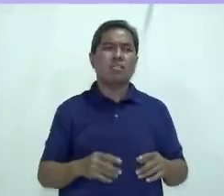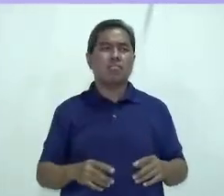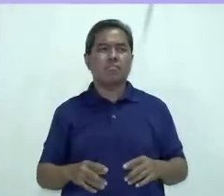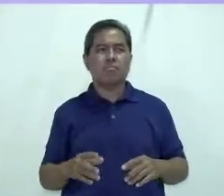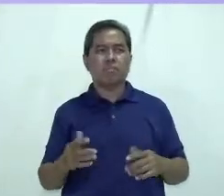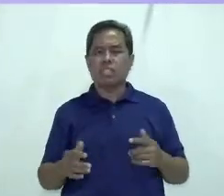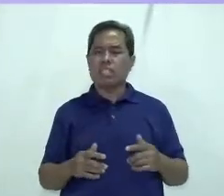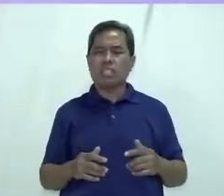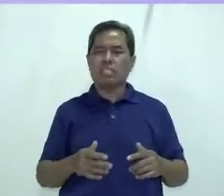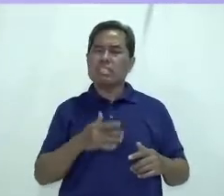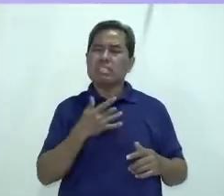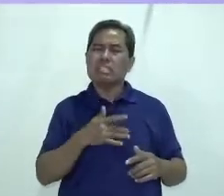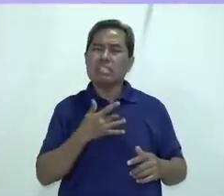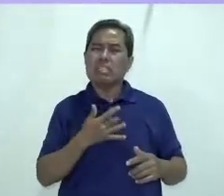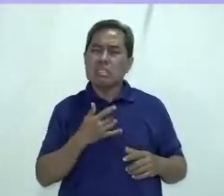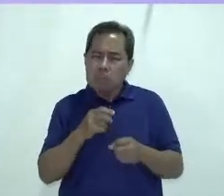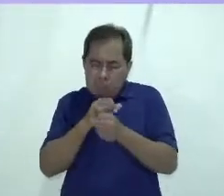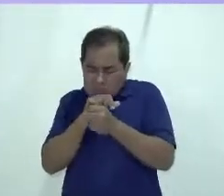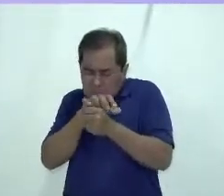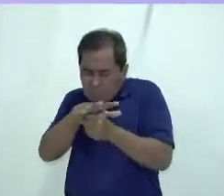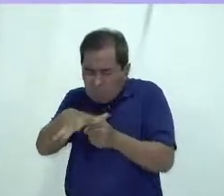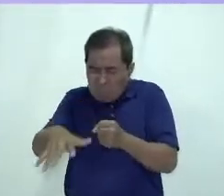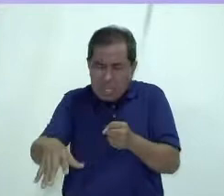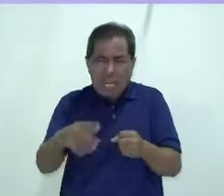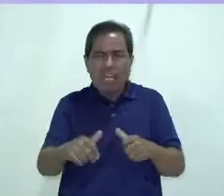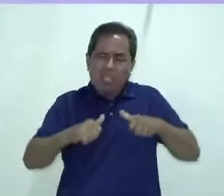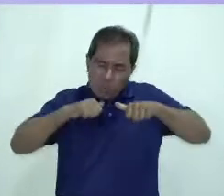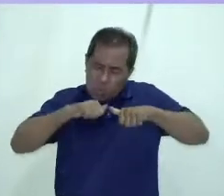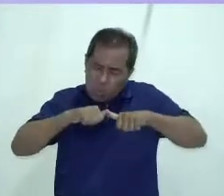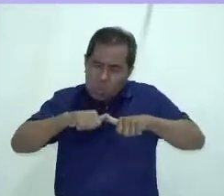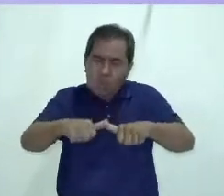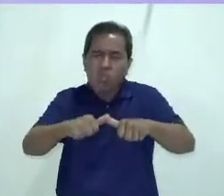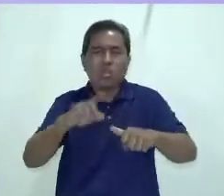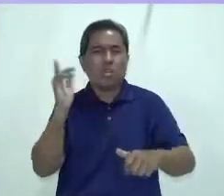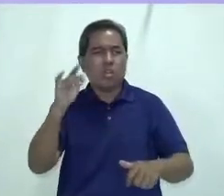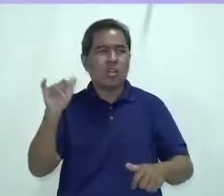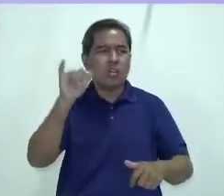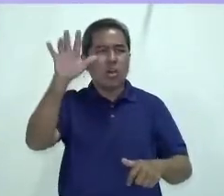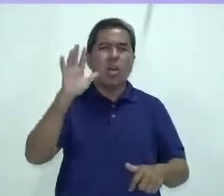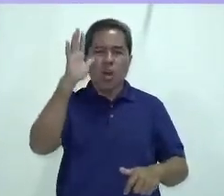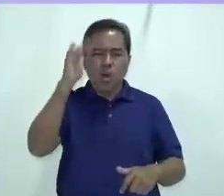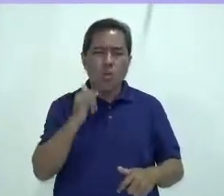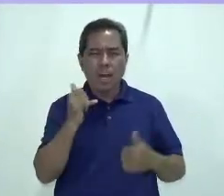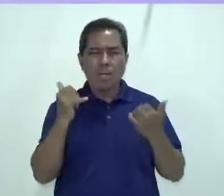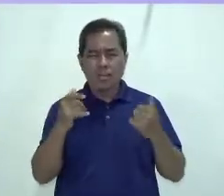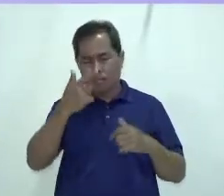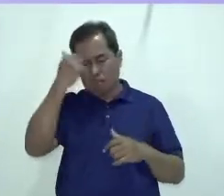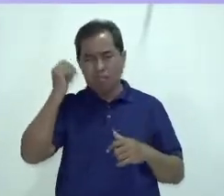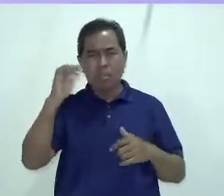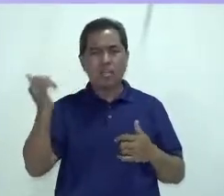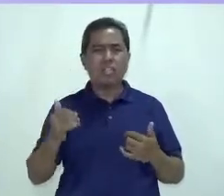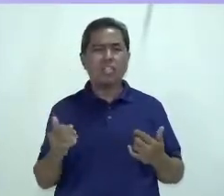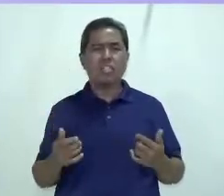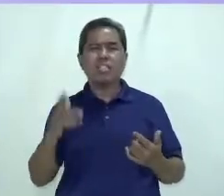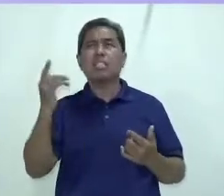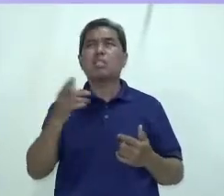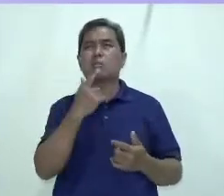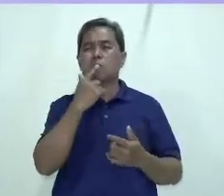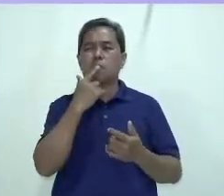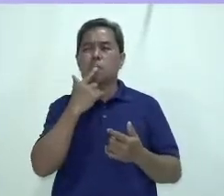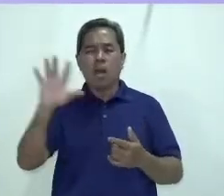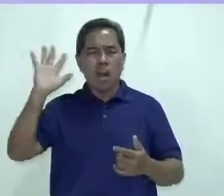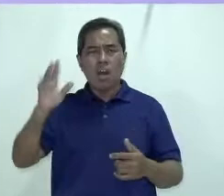fleeting. It is something that will last forever. Why? Because that's His promise for us. I will not leave you. I will not forsake